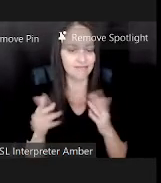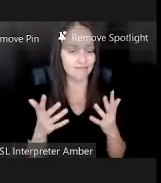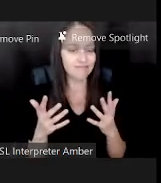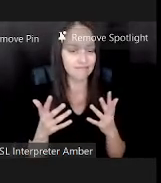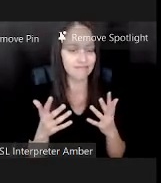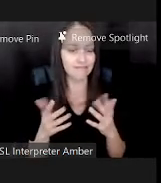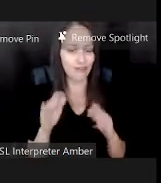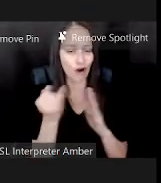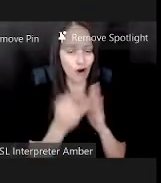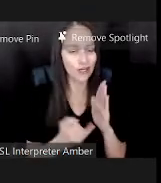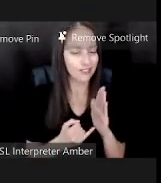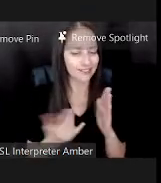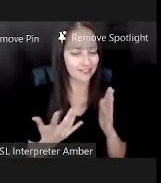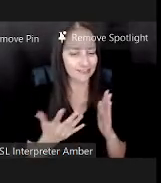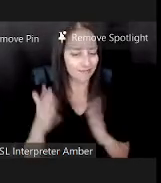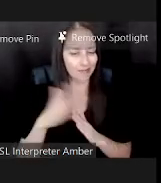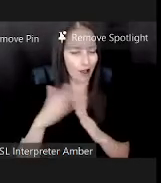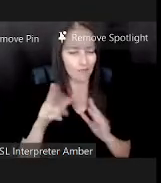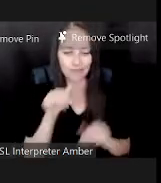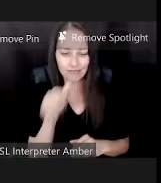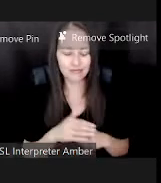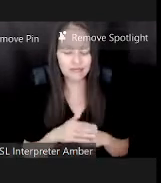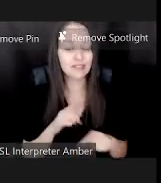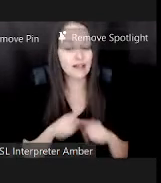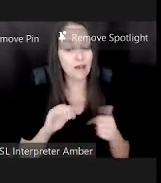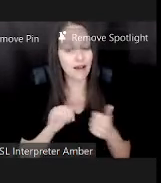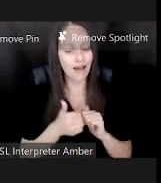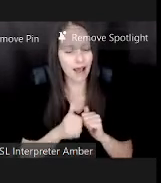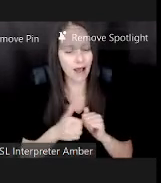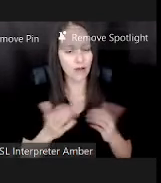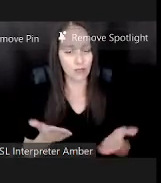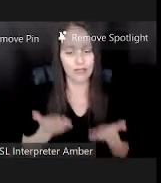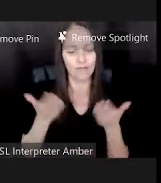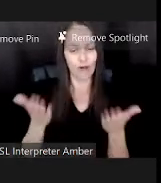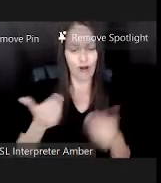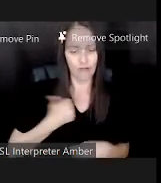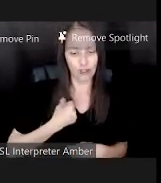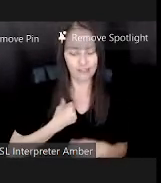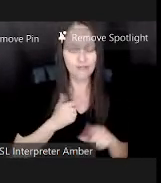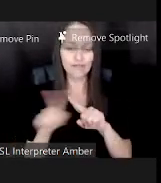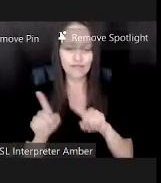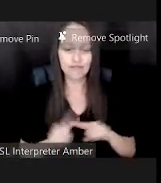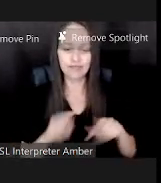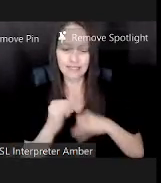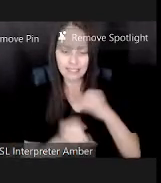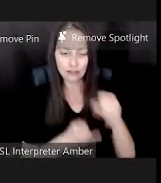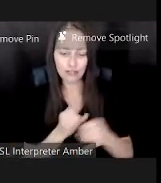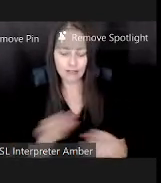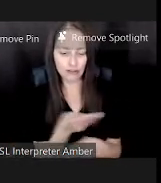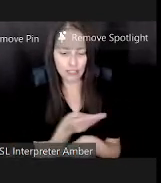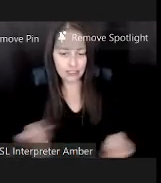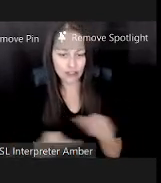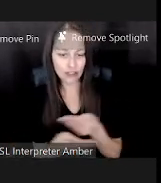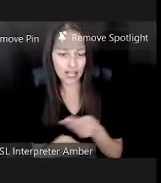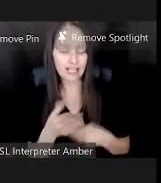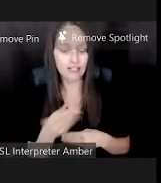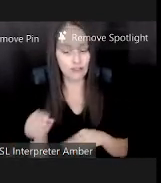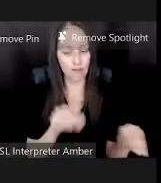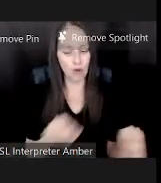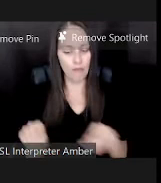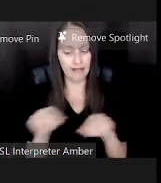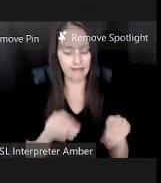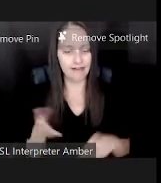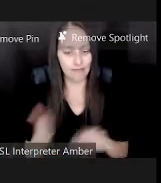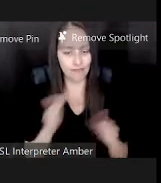mm-hmm. offer itself differently through international exchange practices and the mobility that would happen in that community. And that's when I founded